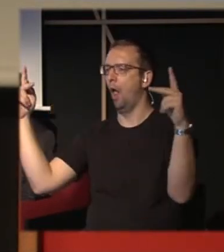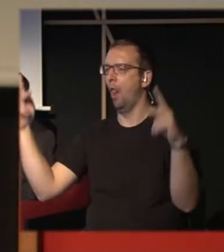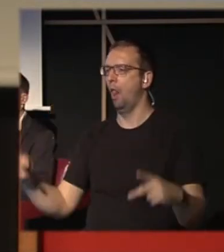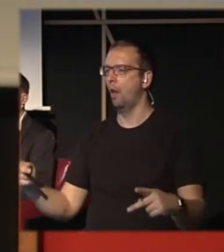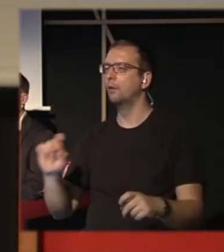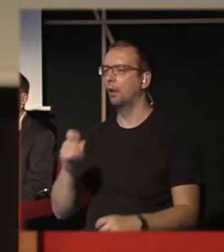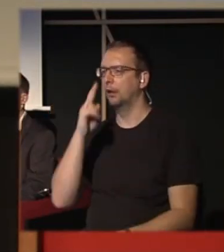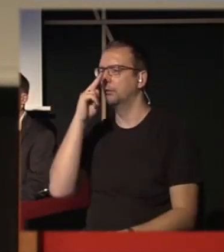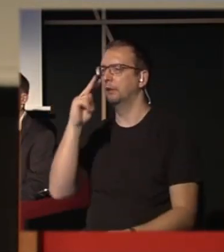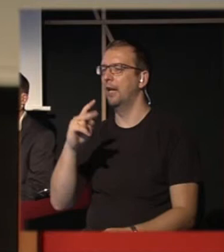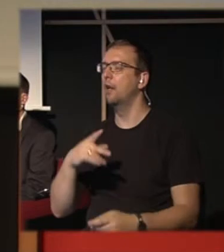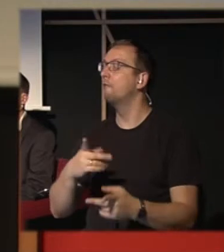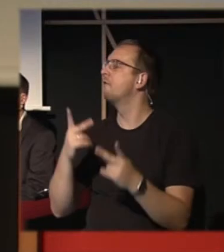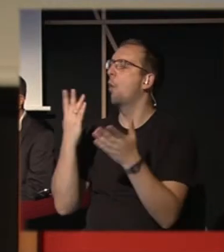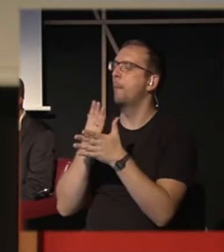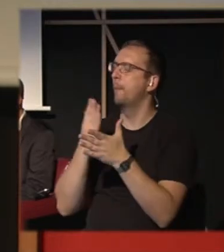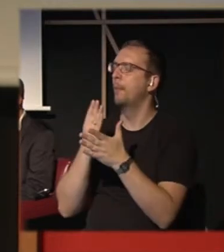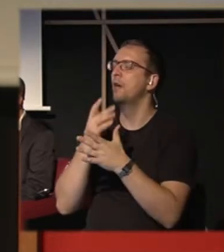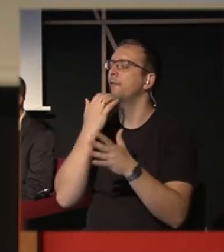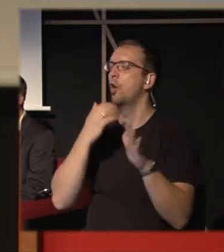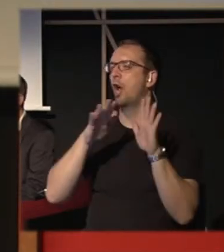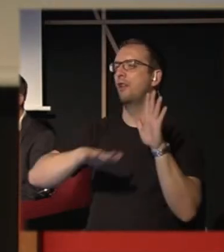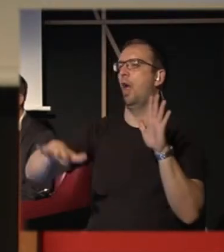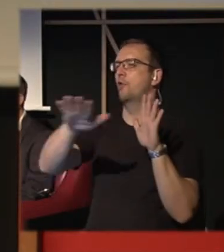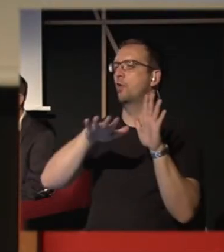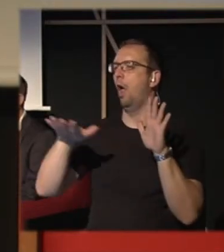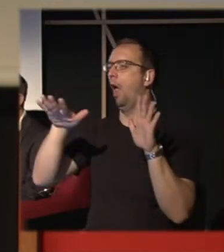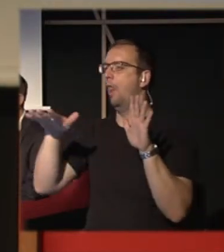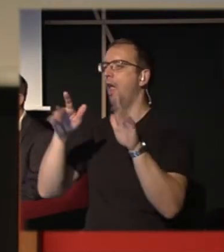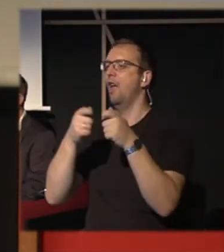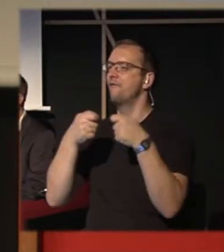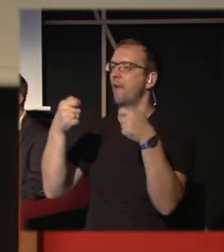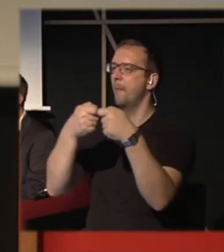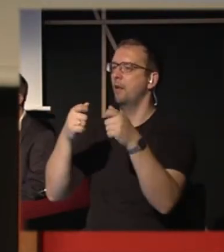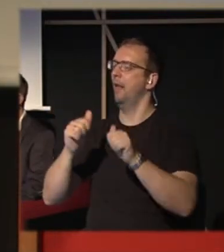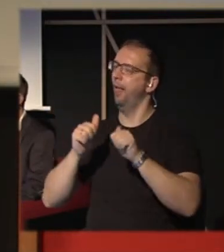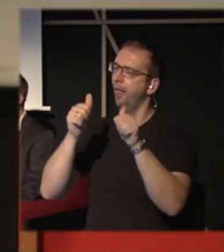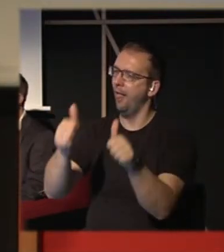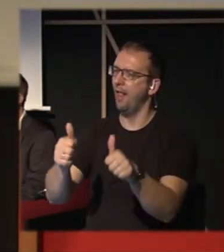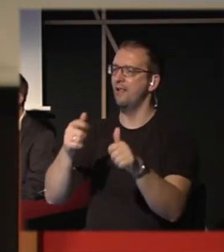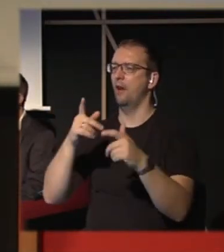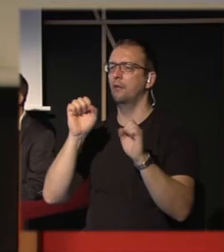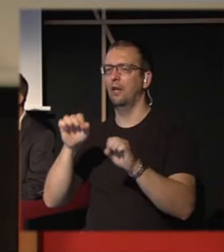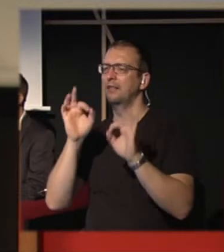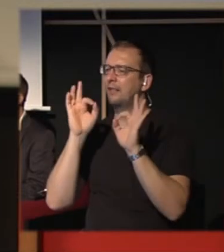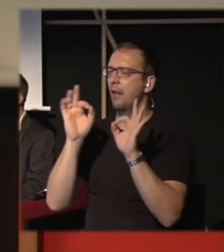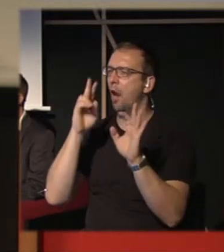implementation of the criteria, and be used as a toolkit for existing DAOs as well.